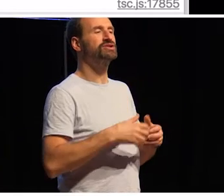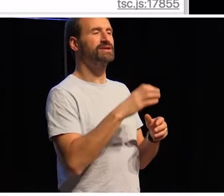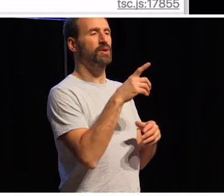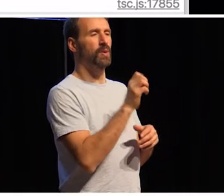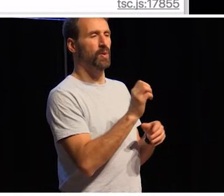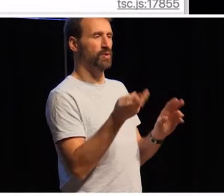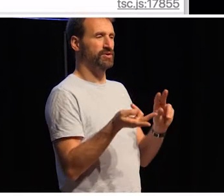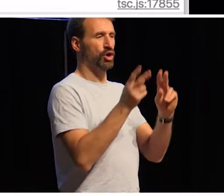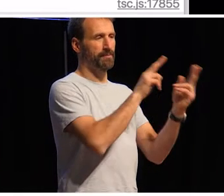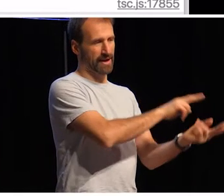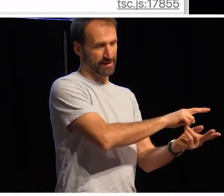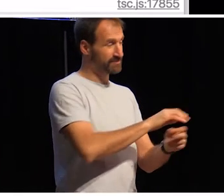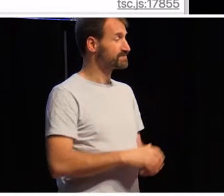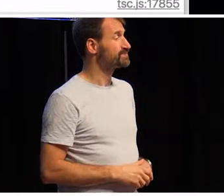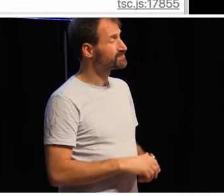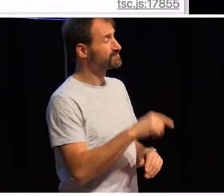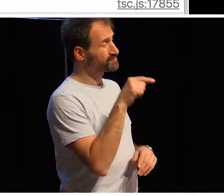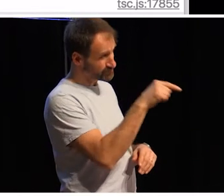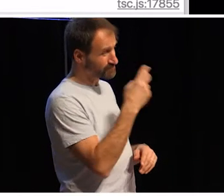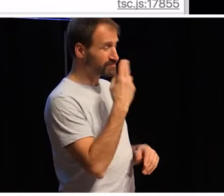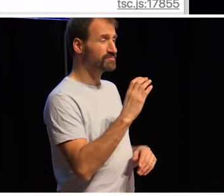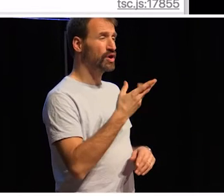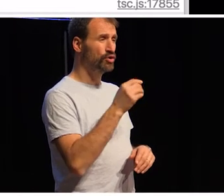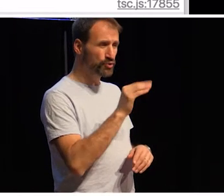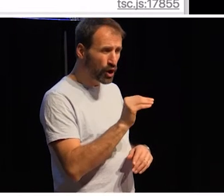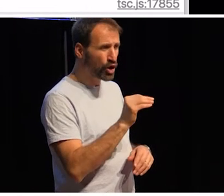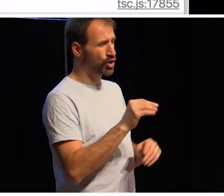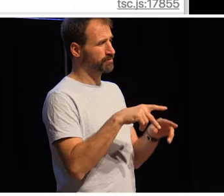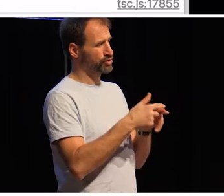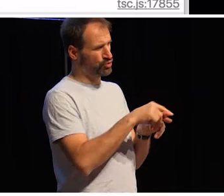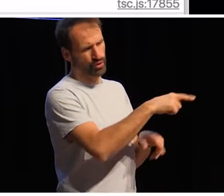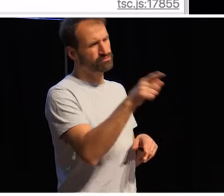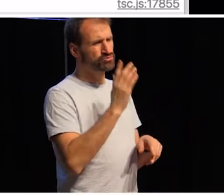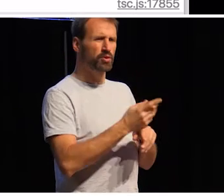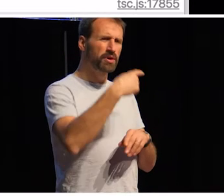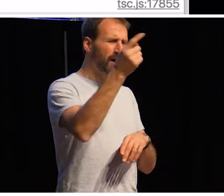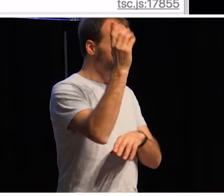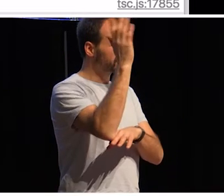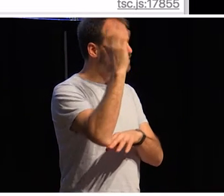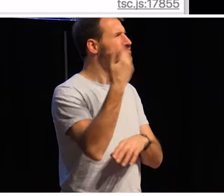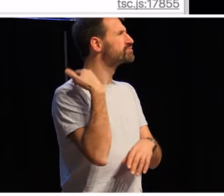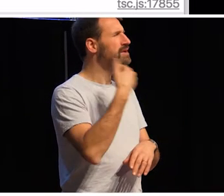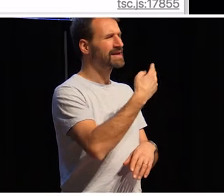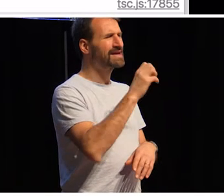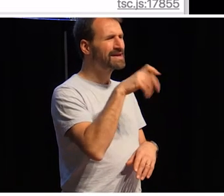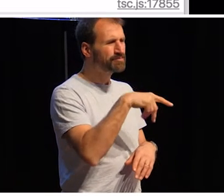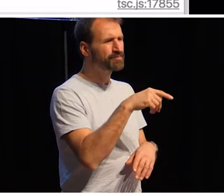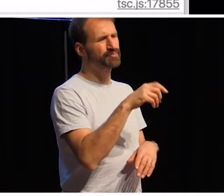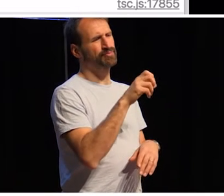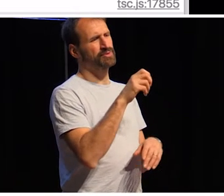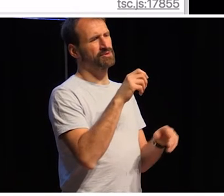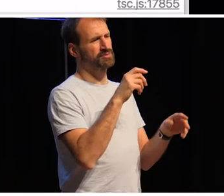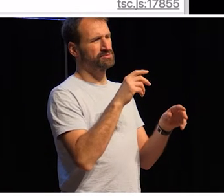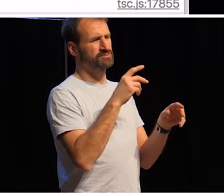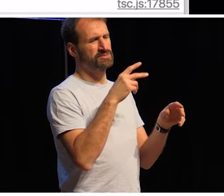We've seen the Chrome developer tools in other talks, and somebody showed the heap snapshots. In addition